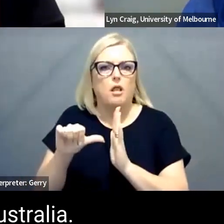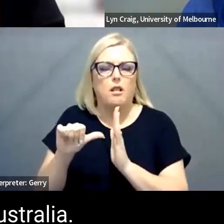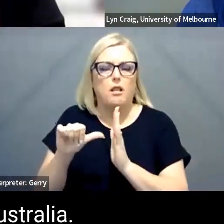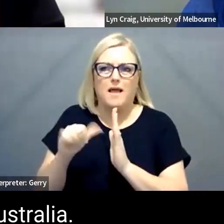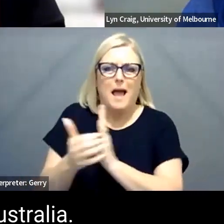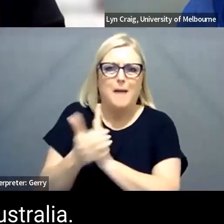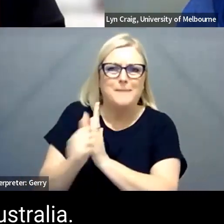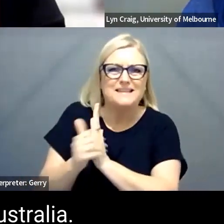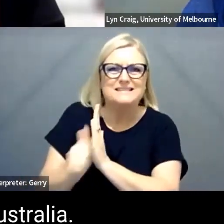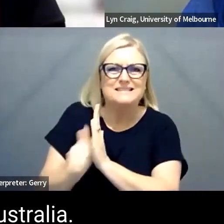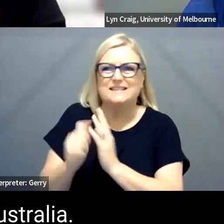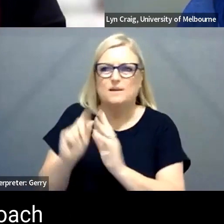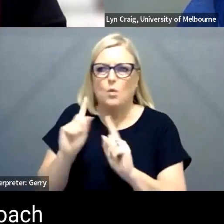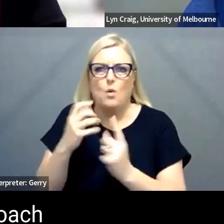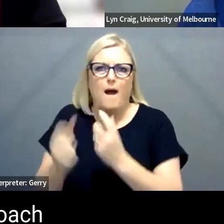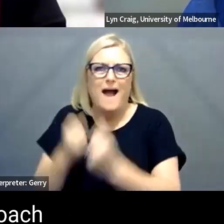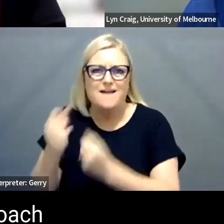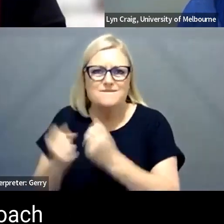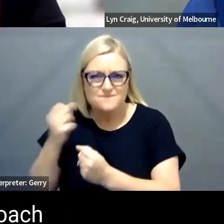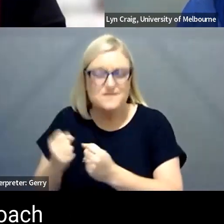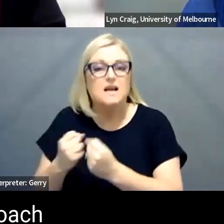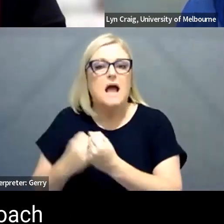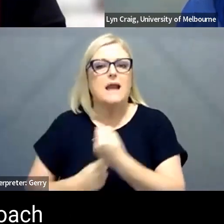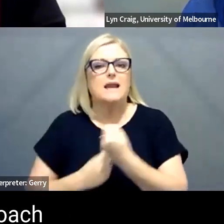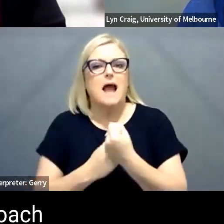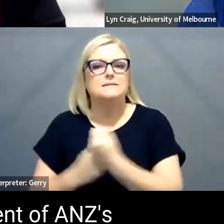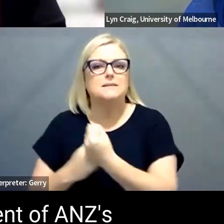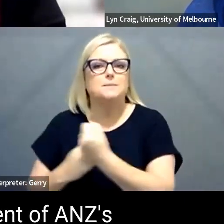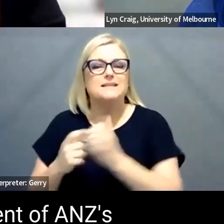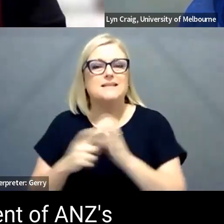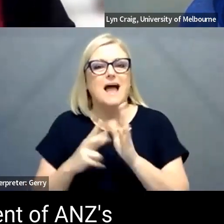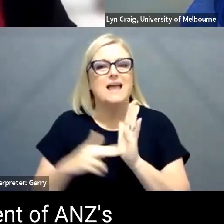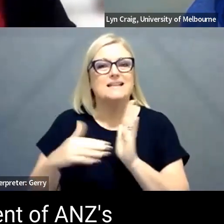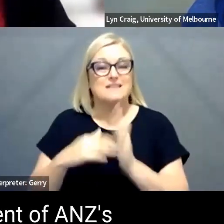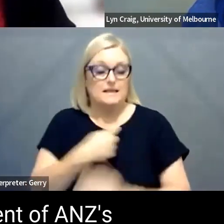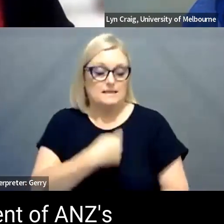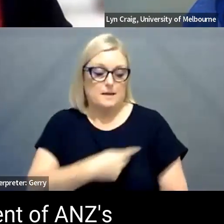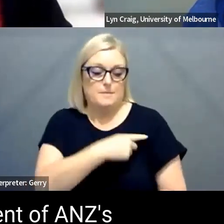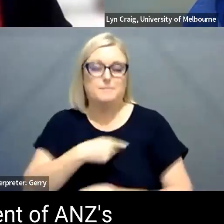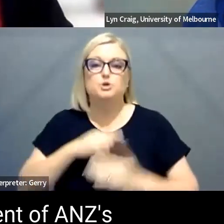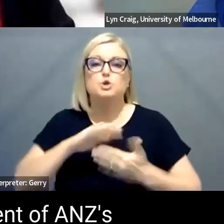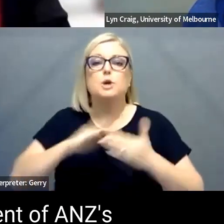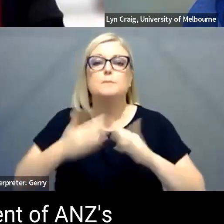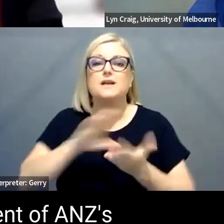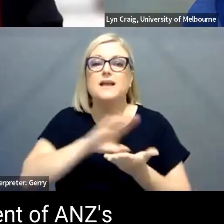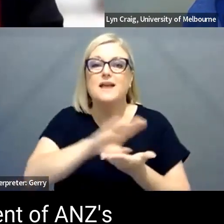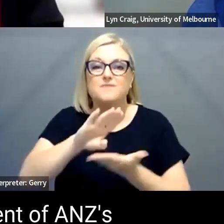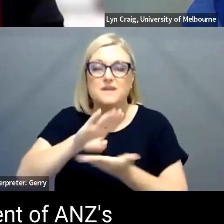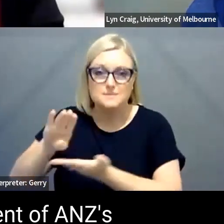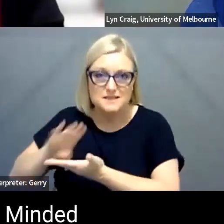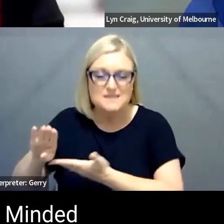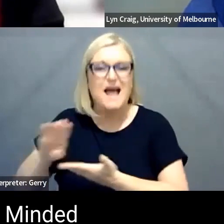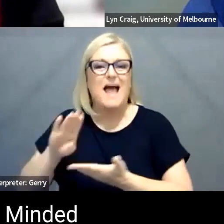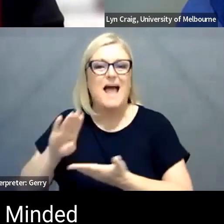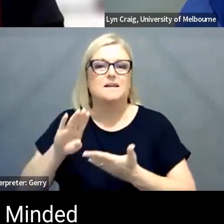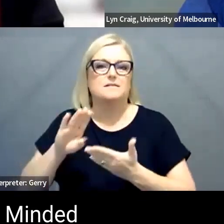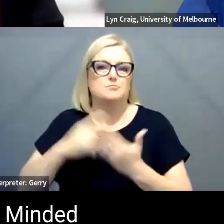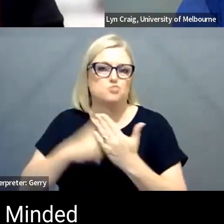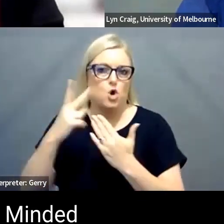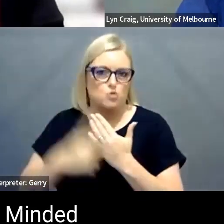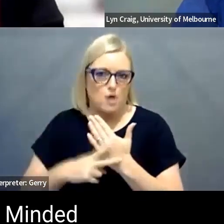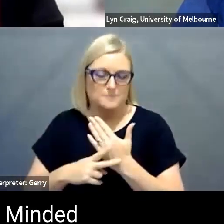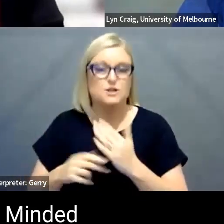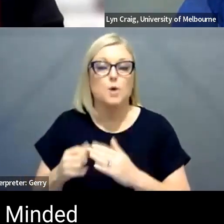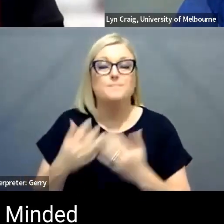This research has underpinned ANZ's approach to community investment and the development of ANZ's financial capability programs, such as Money